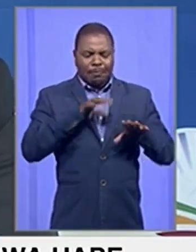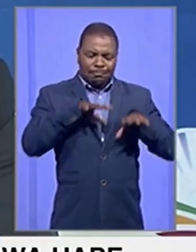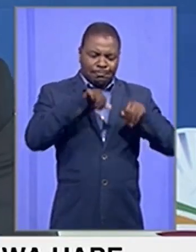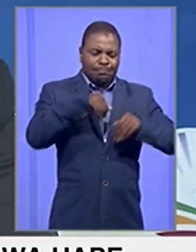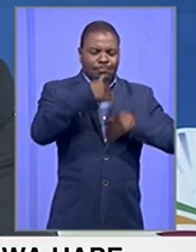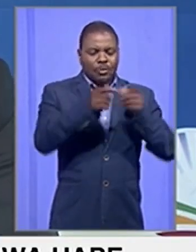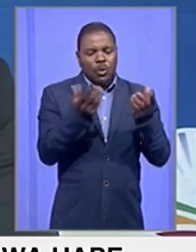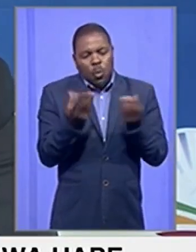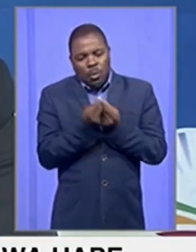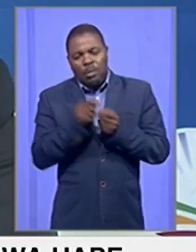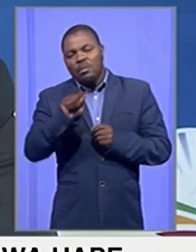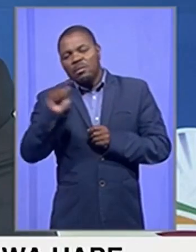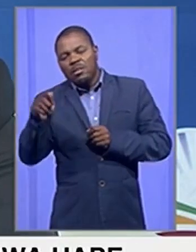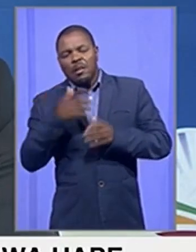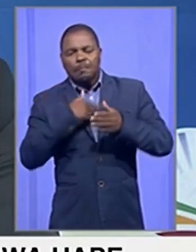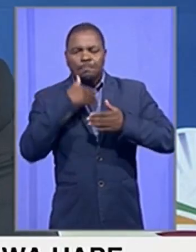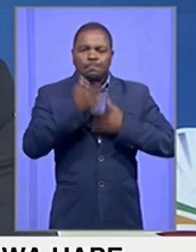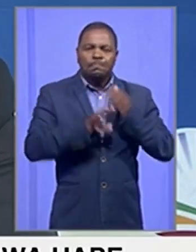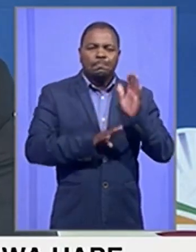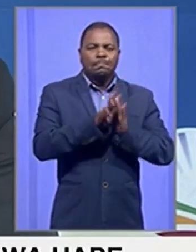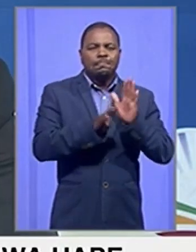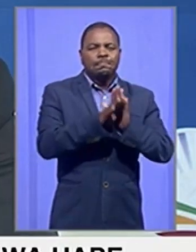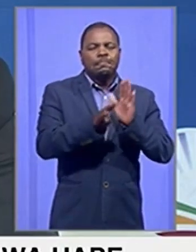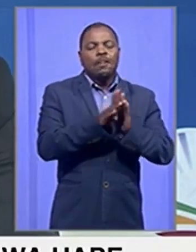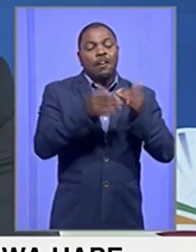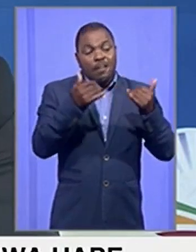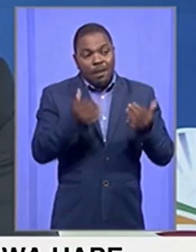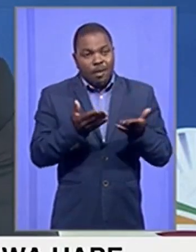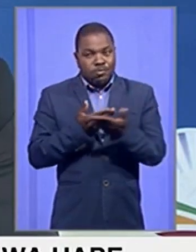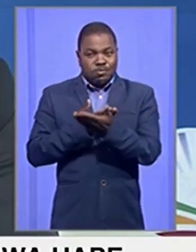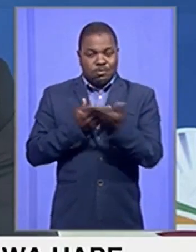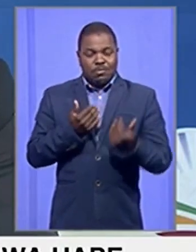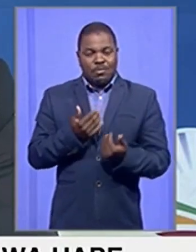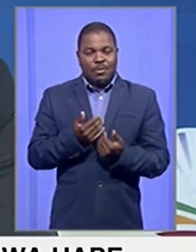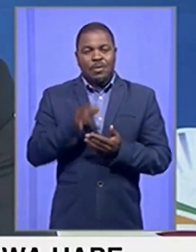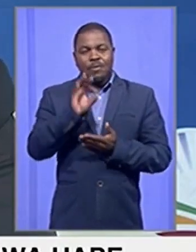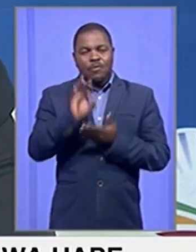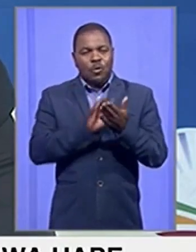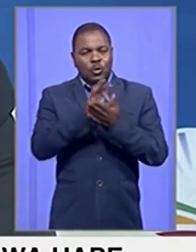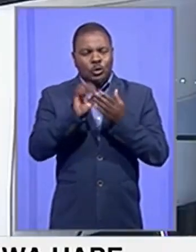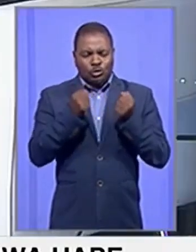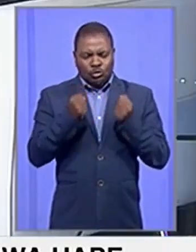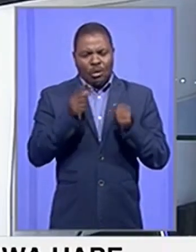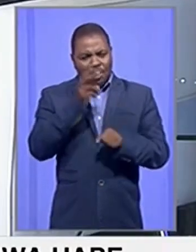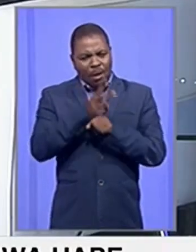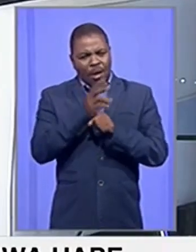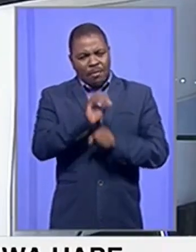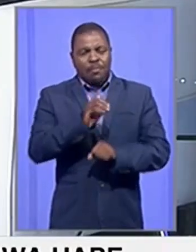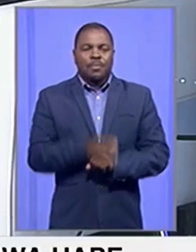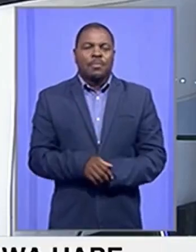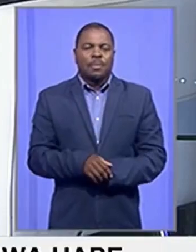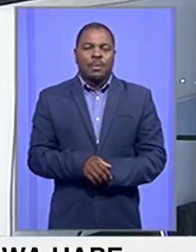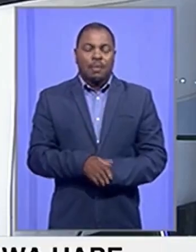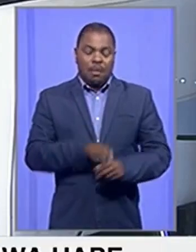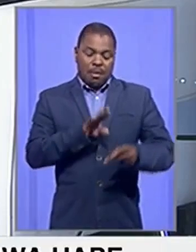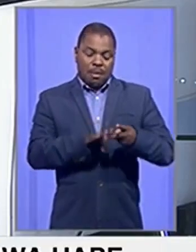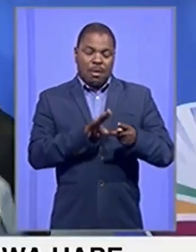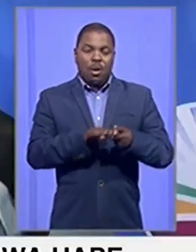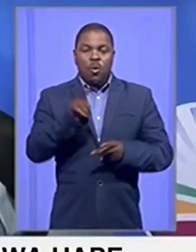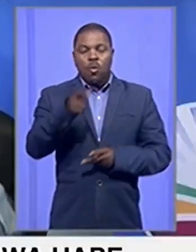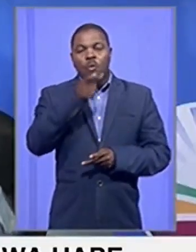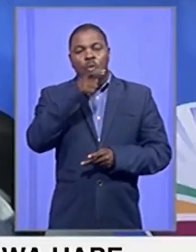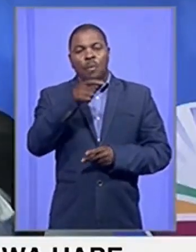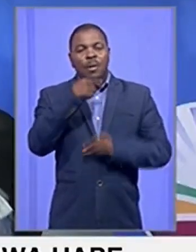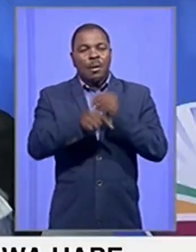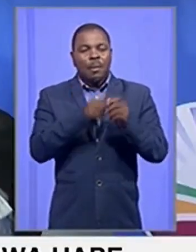with colleagues we've carried it forward now to the point where we are an electoral strength yet again. Gape o tshwaetsega jaana ka maemo a